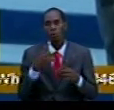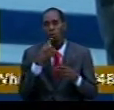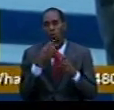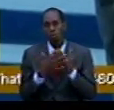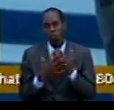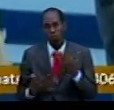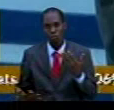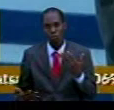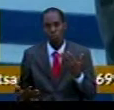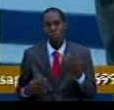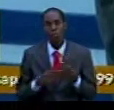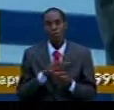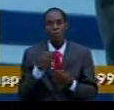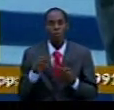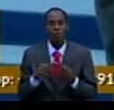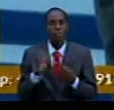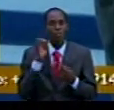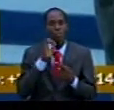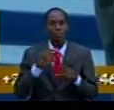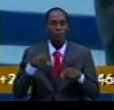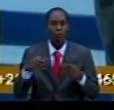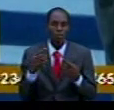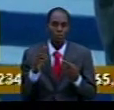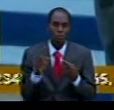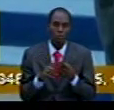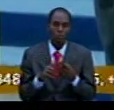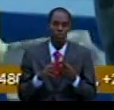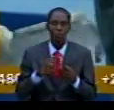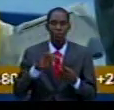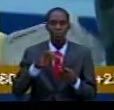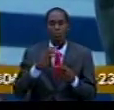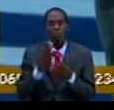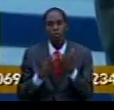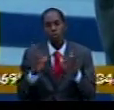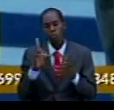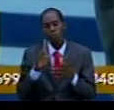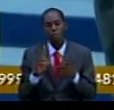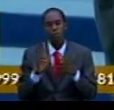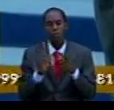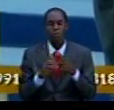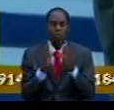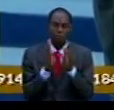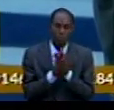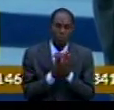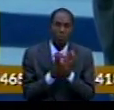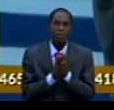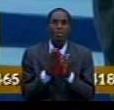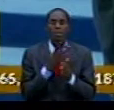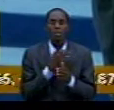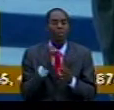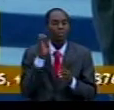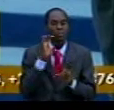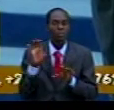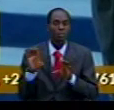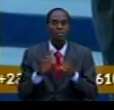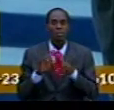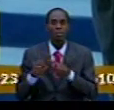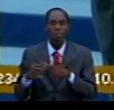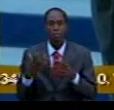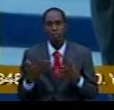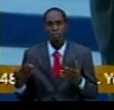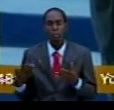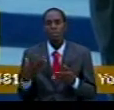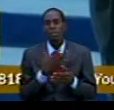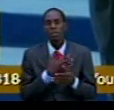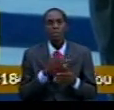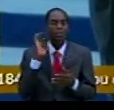si Jericho mo lo 4 days won treat mi omi lori sirisi gbogbo sirisi ni mo gba won tun refer mi lo si Ade